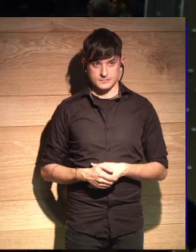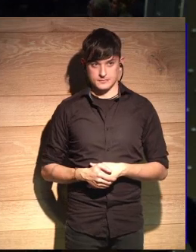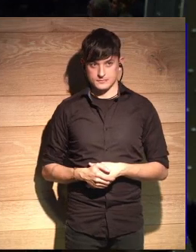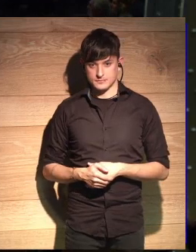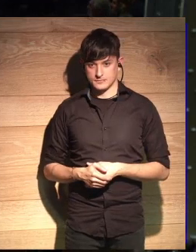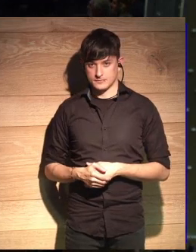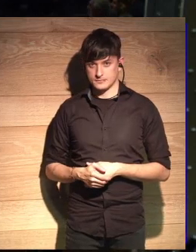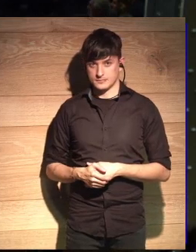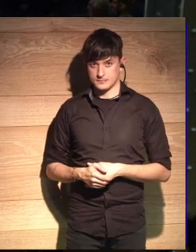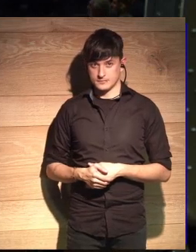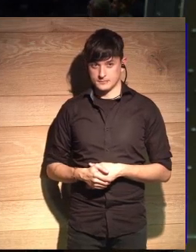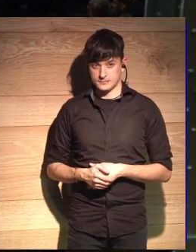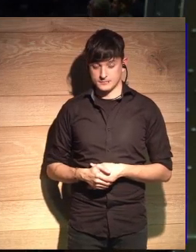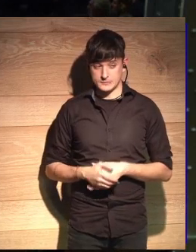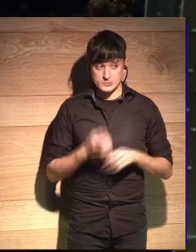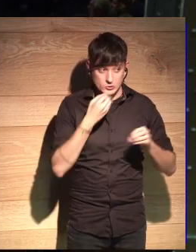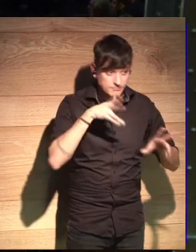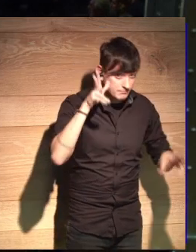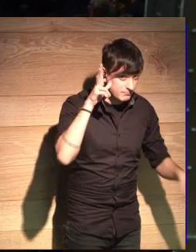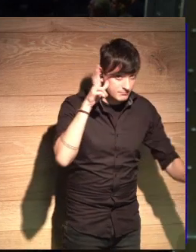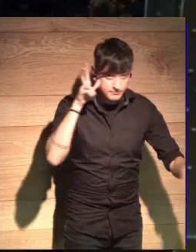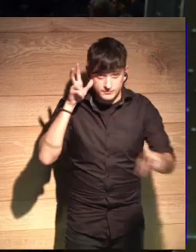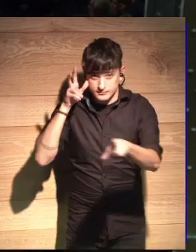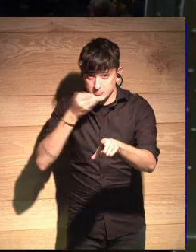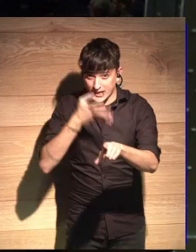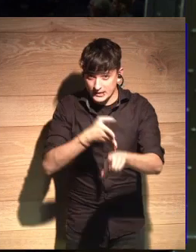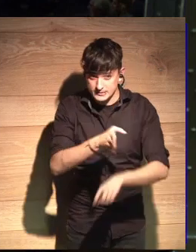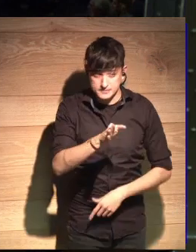Will you be able to hear me okay?